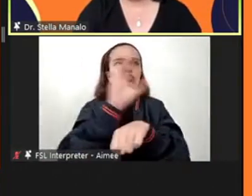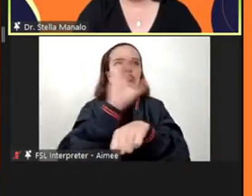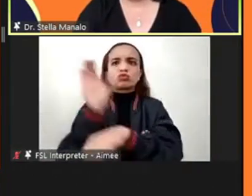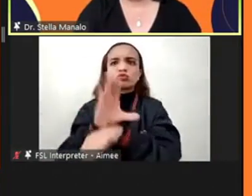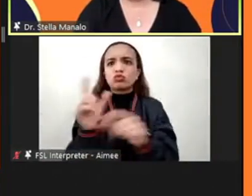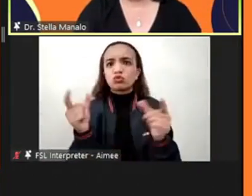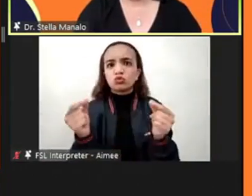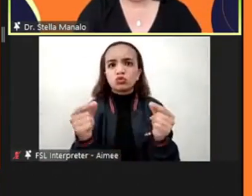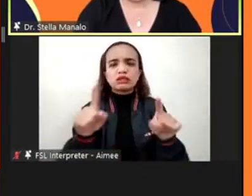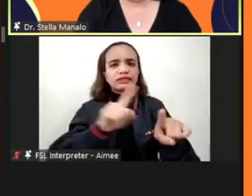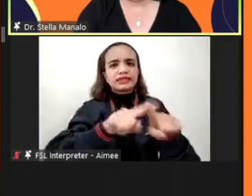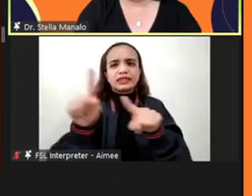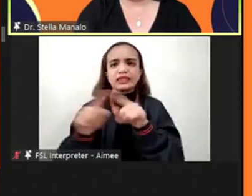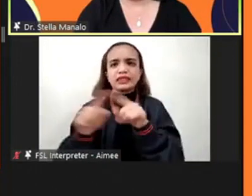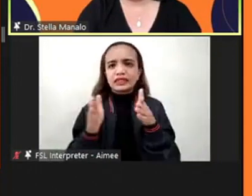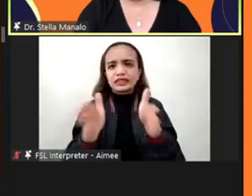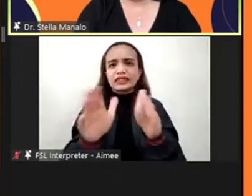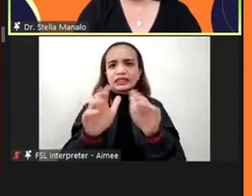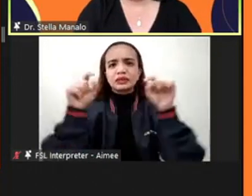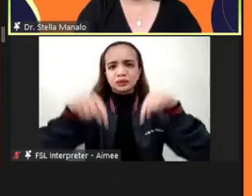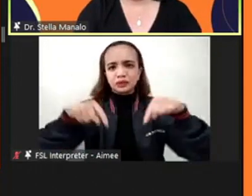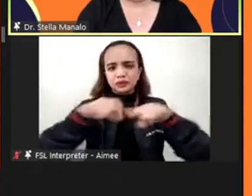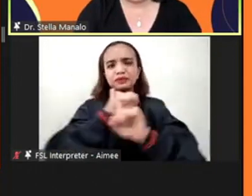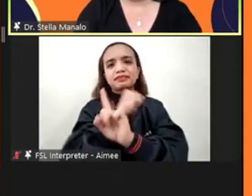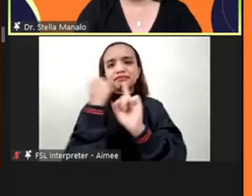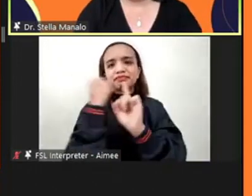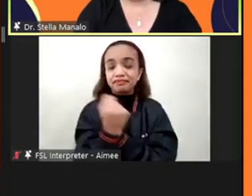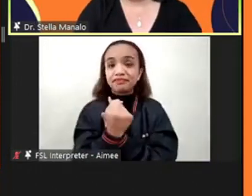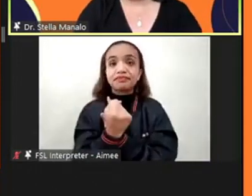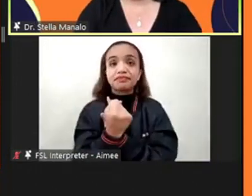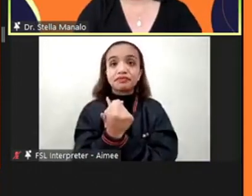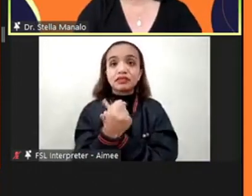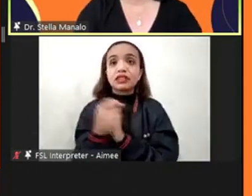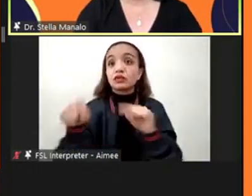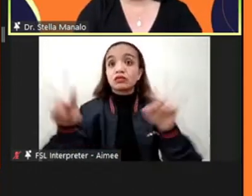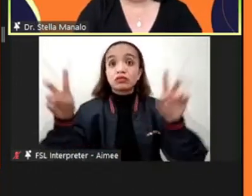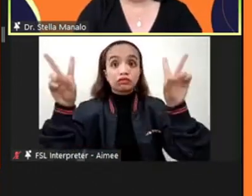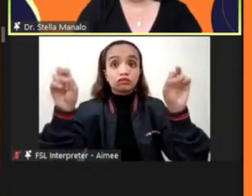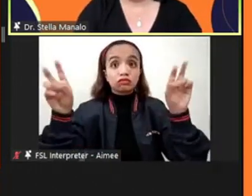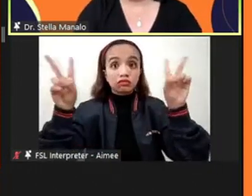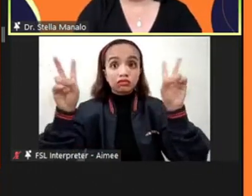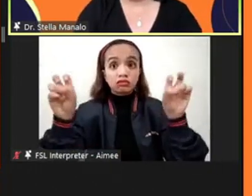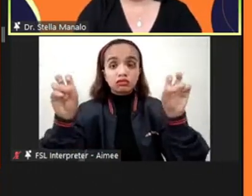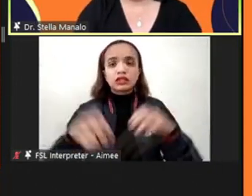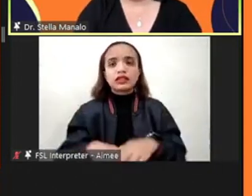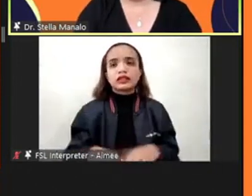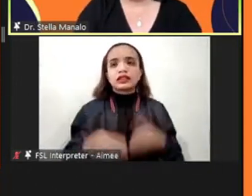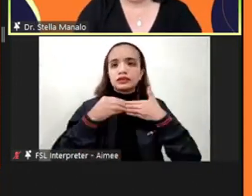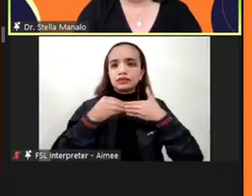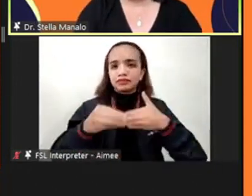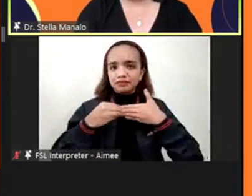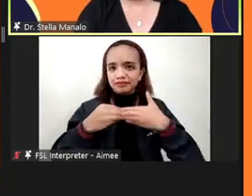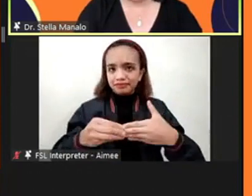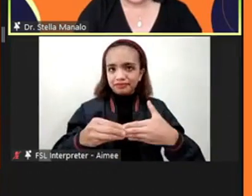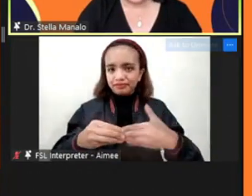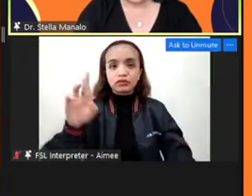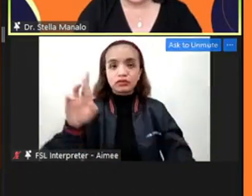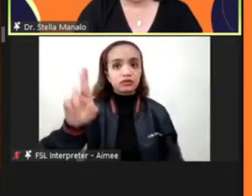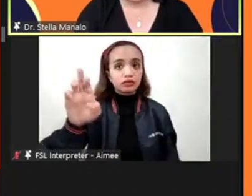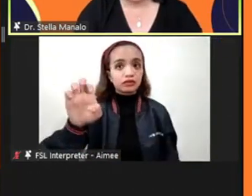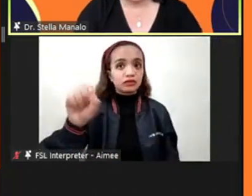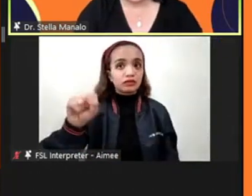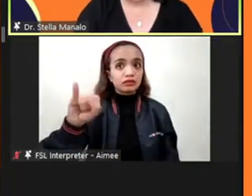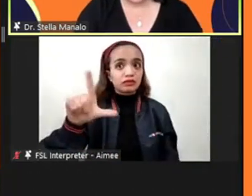different ways to this situation. At ito ang tinatawag na resilience. Are we all